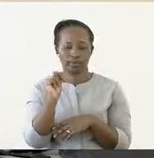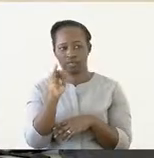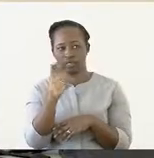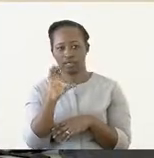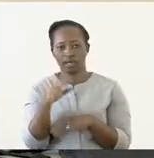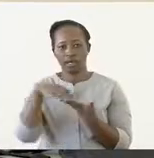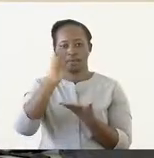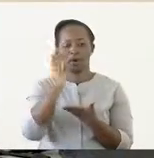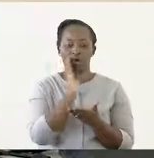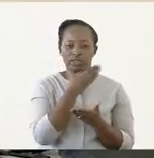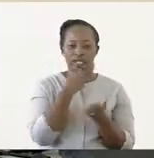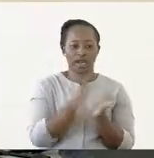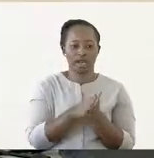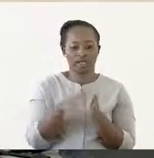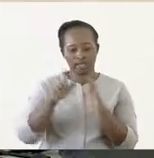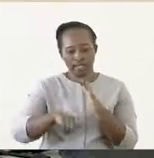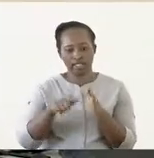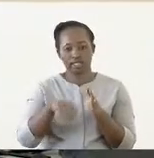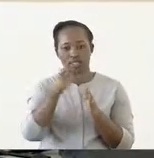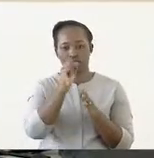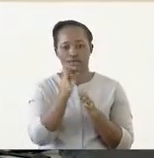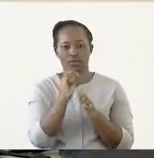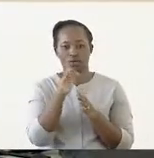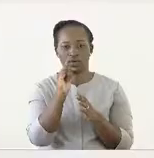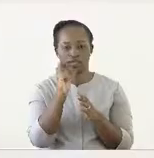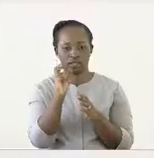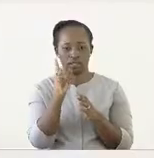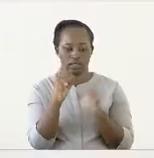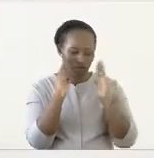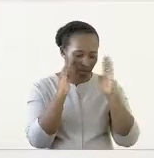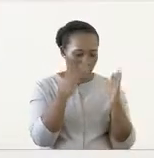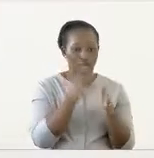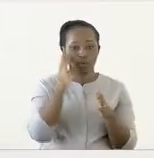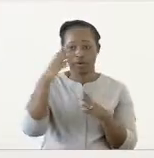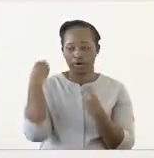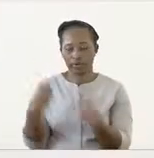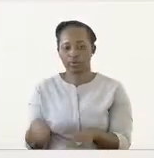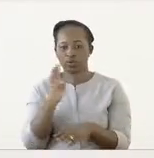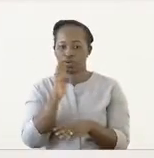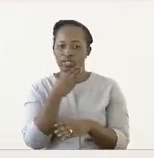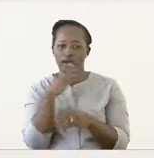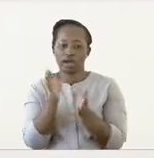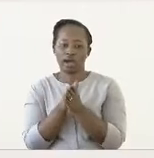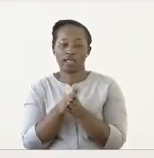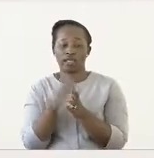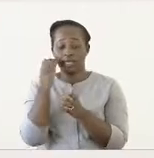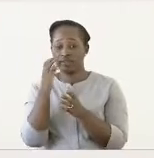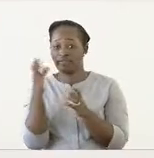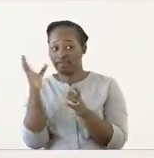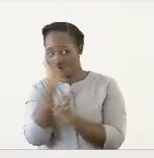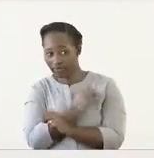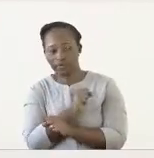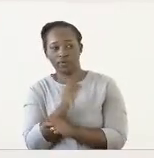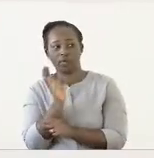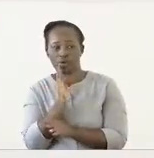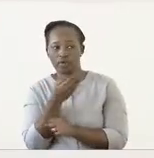and less solute concentration. What will happen? The cell will lose water by osmosis to the body fluid. And if it loses the water to the body